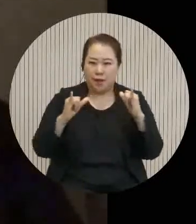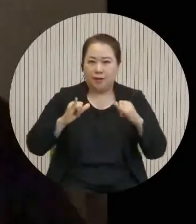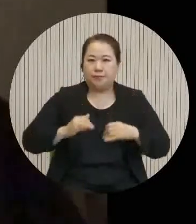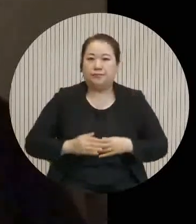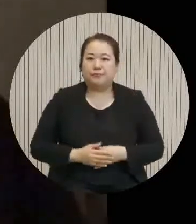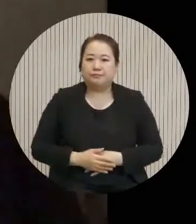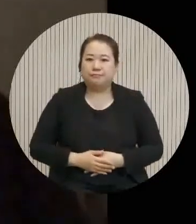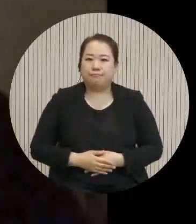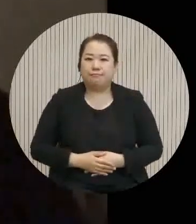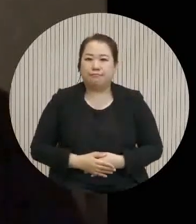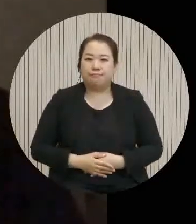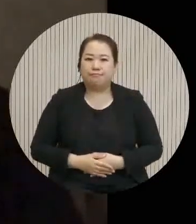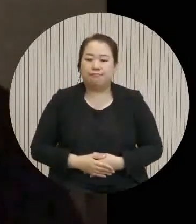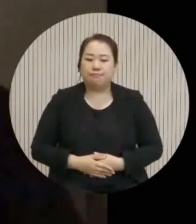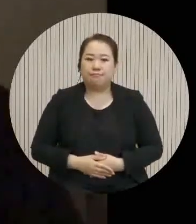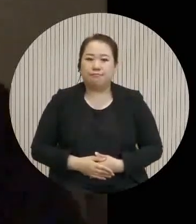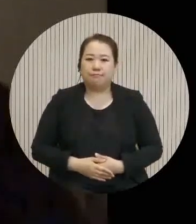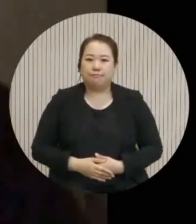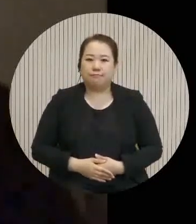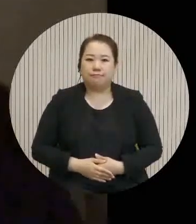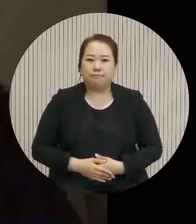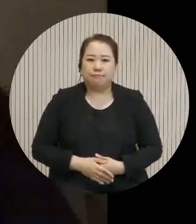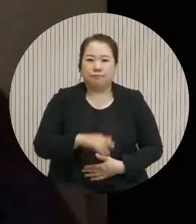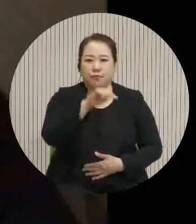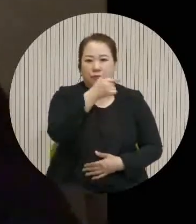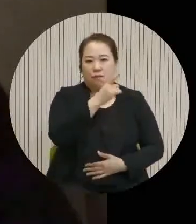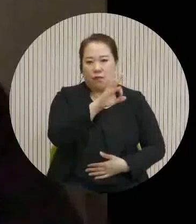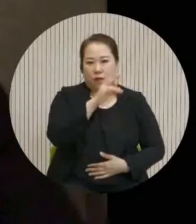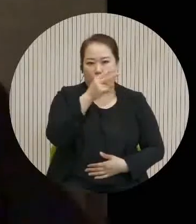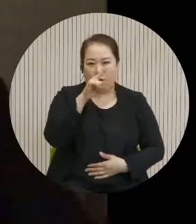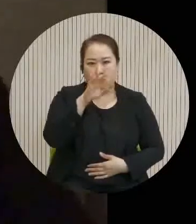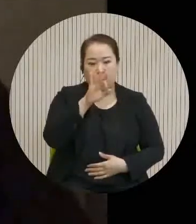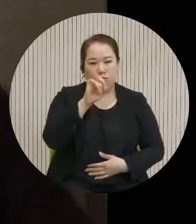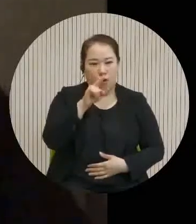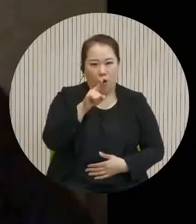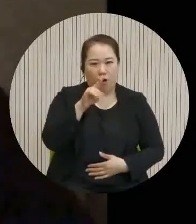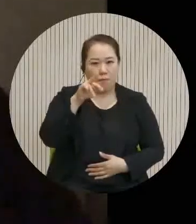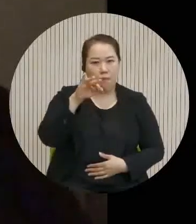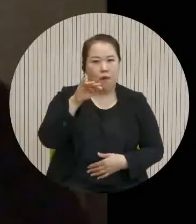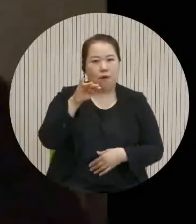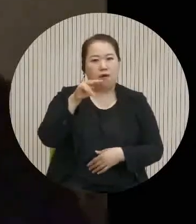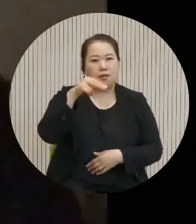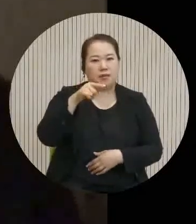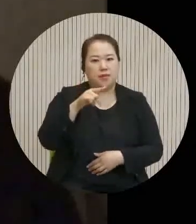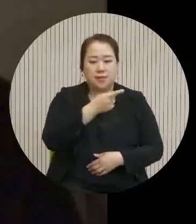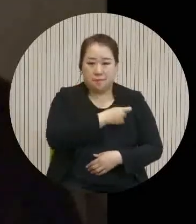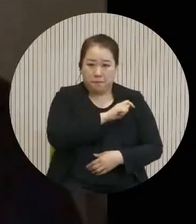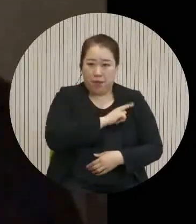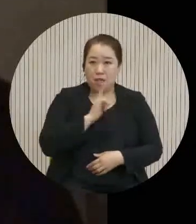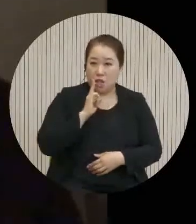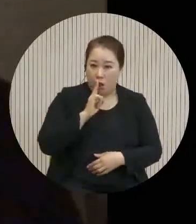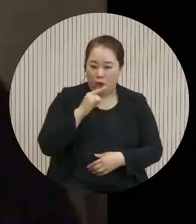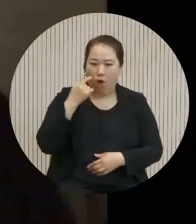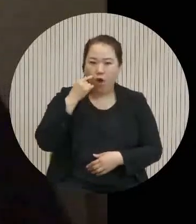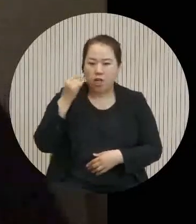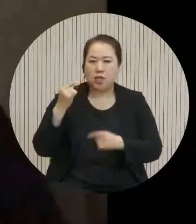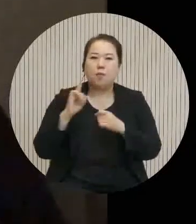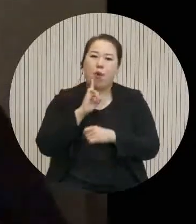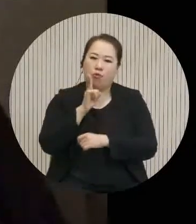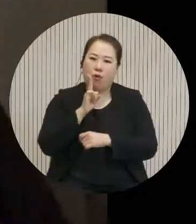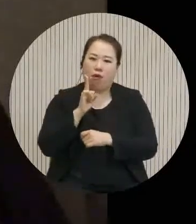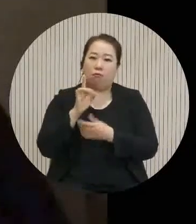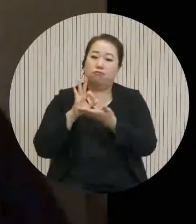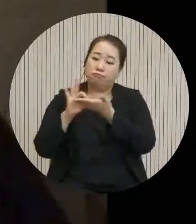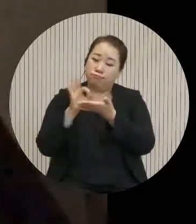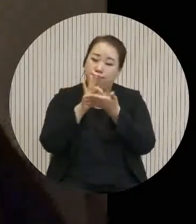languages. Some were speakers of Cantonese, some Spanish, some Japanese. All of them said it was reading that did